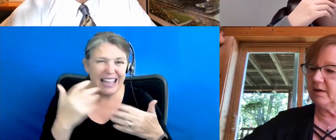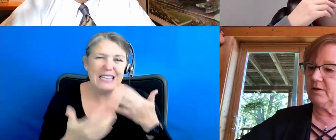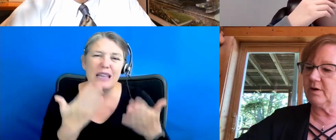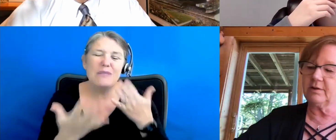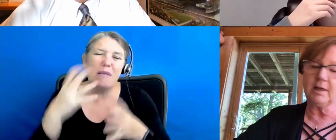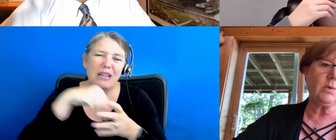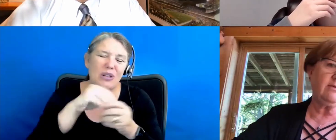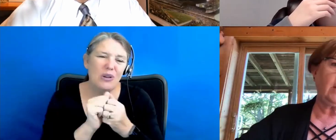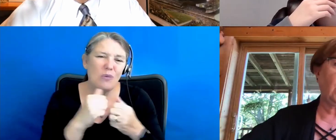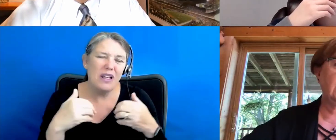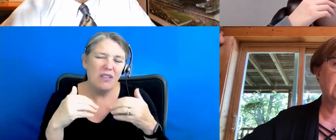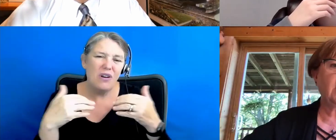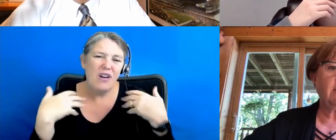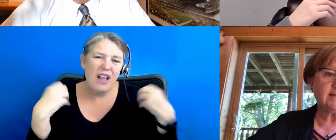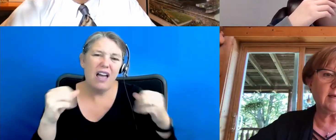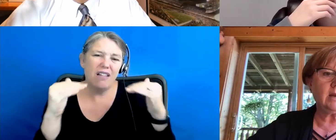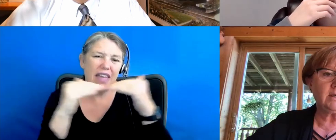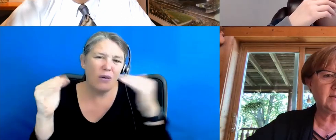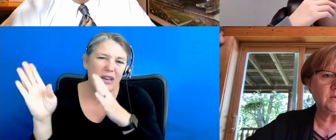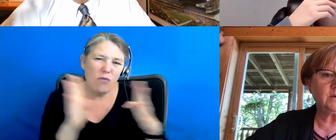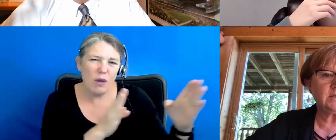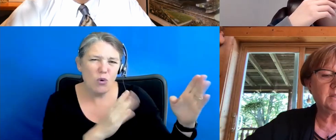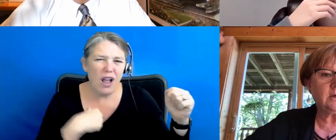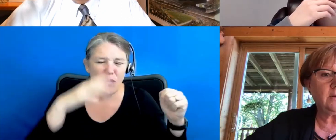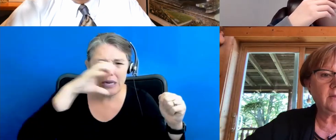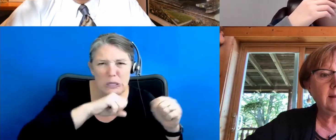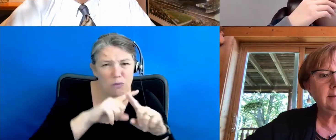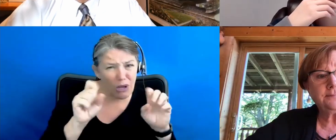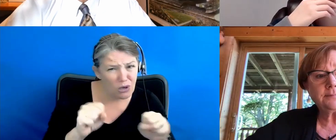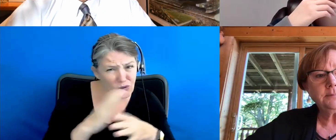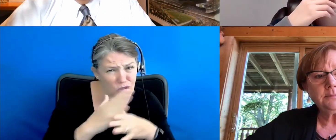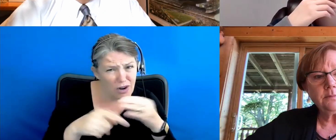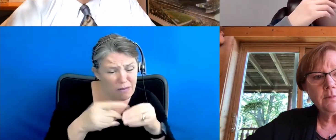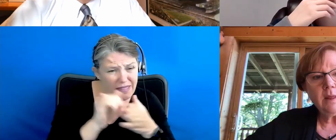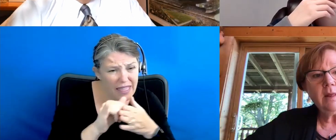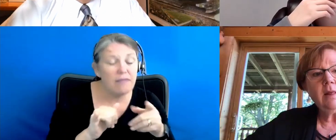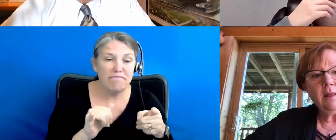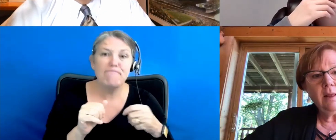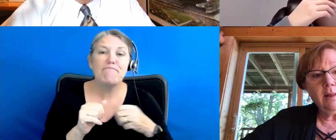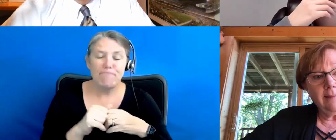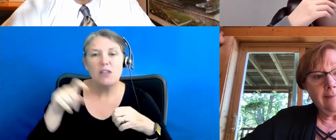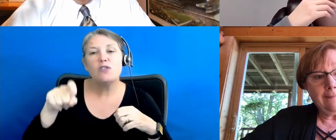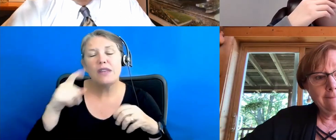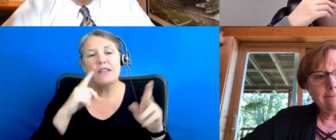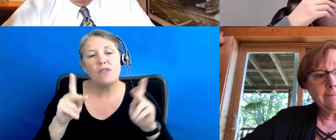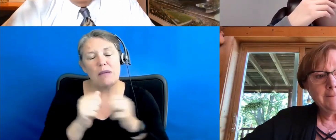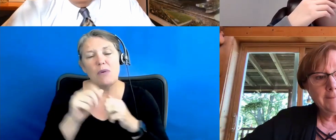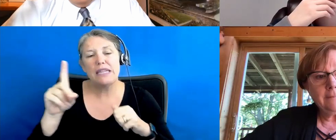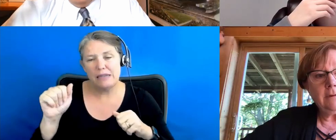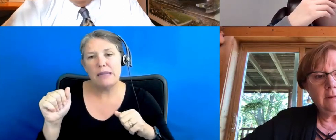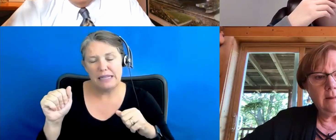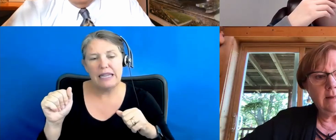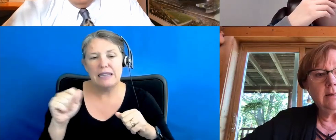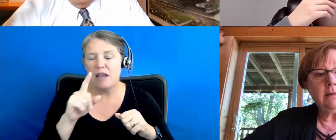probably included in your health equity framework in some capacity, I would assume, but could you share about that? So the needs of people with disabilities